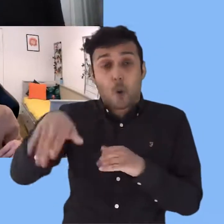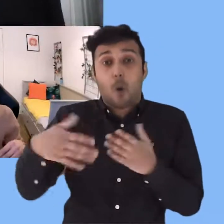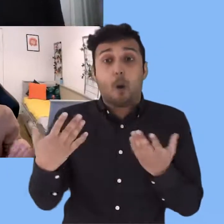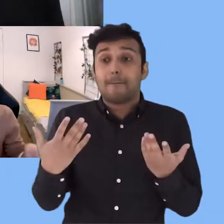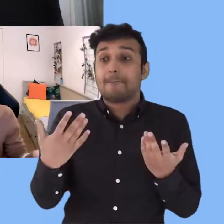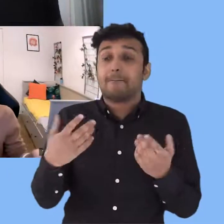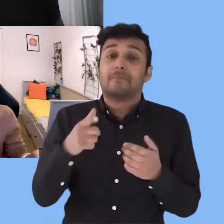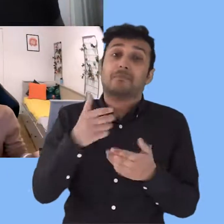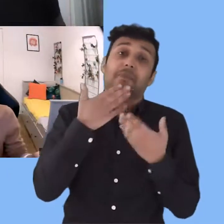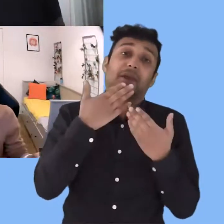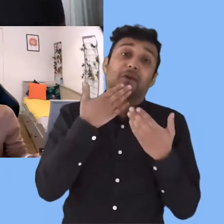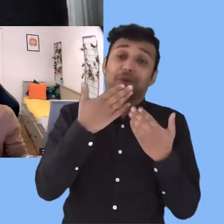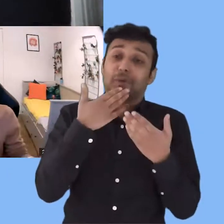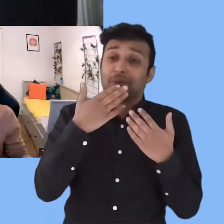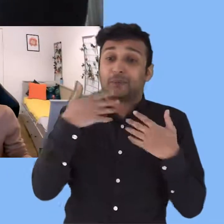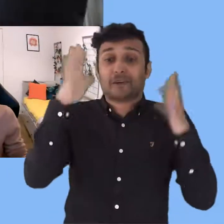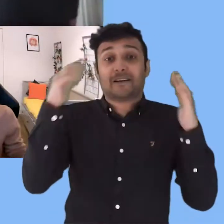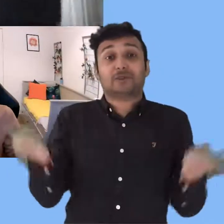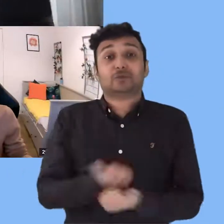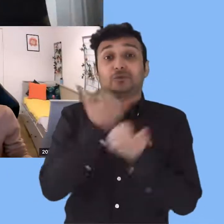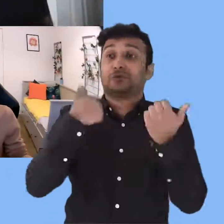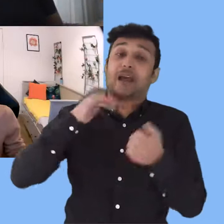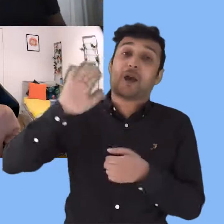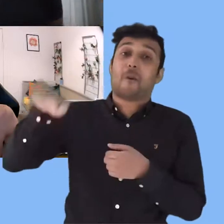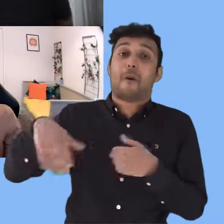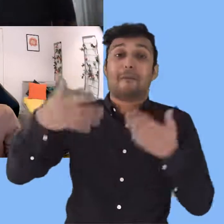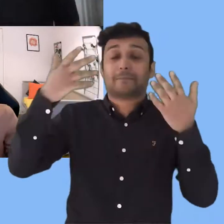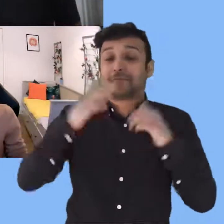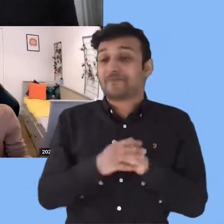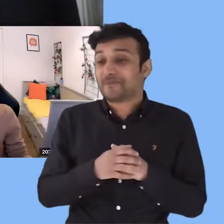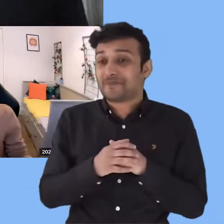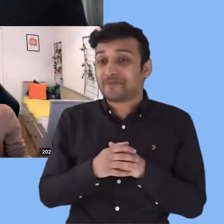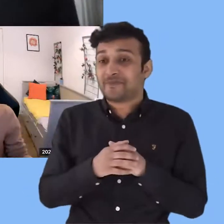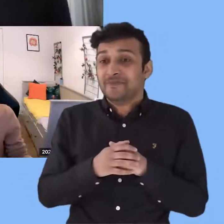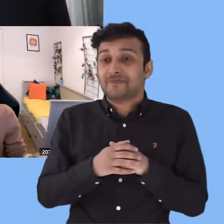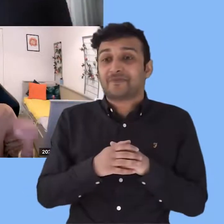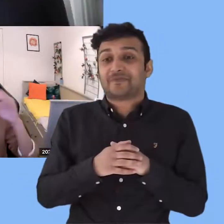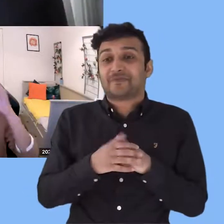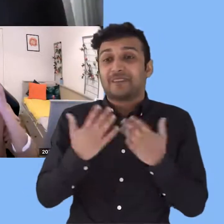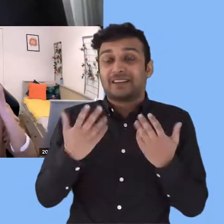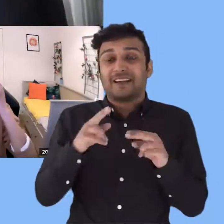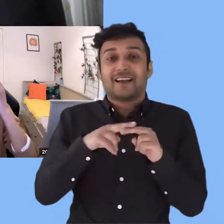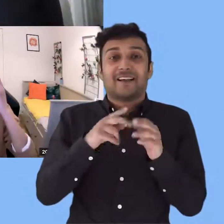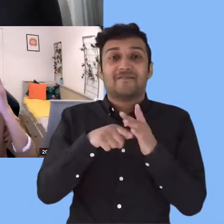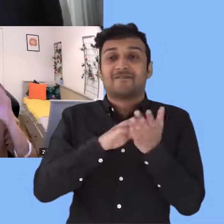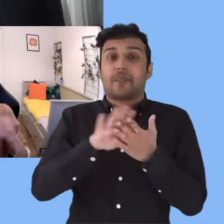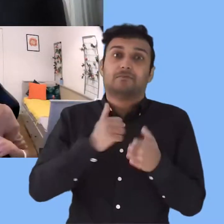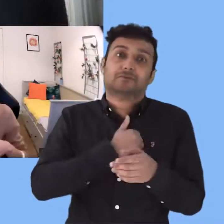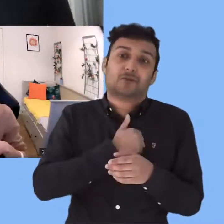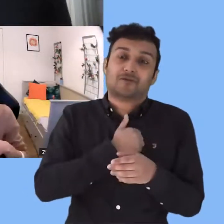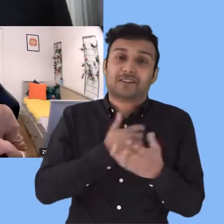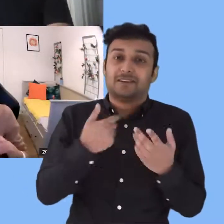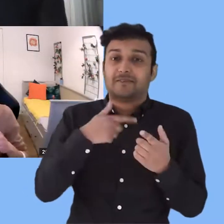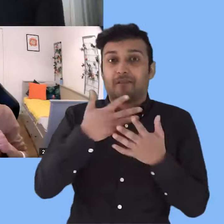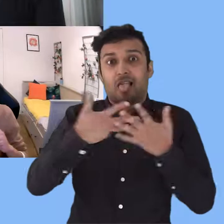So, guys, I overran there with my talk, so sorry for anyone who had questions to ask me, but I think it's really valuable to keep this panel